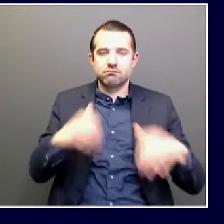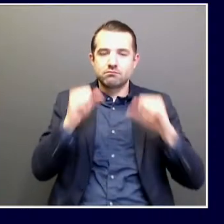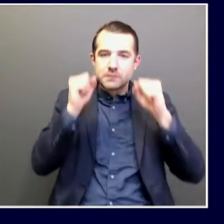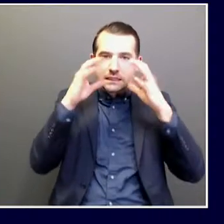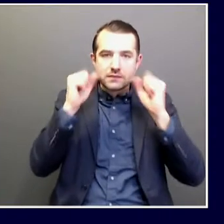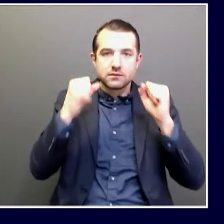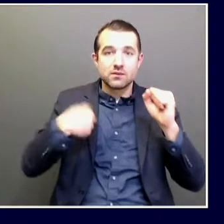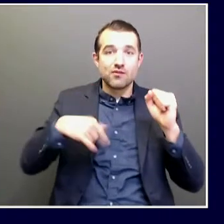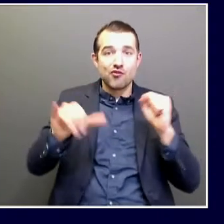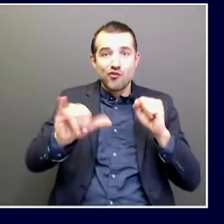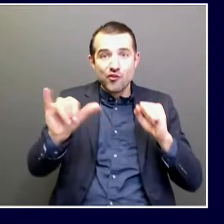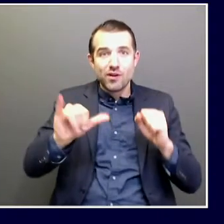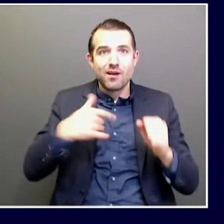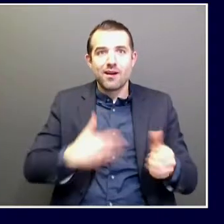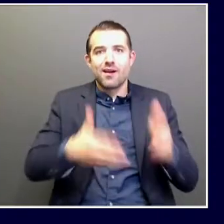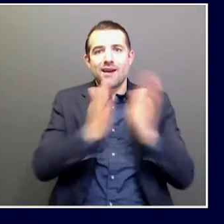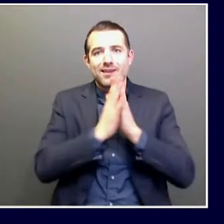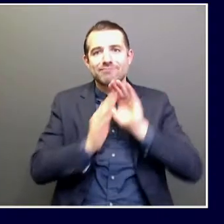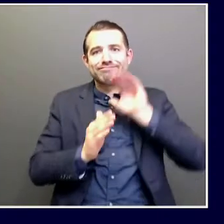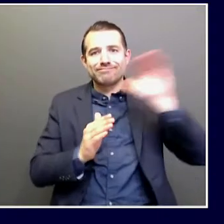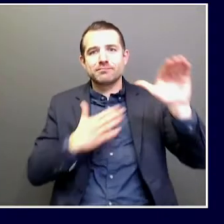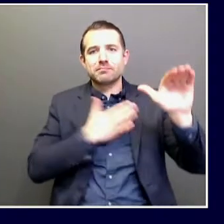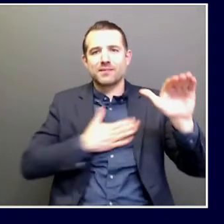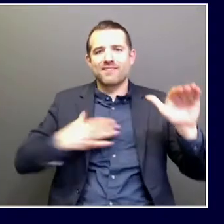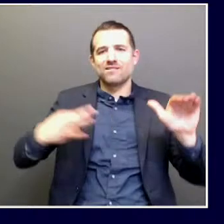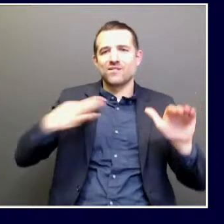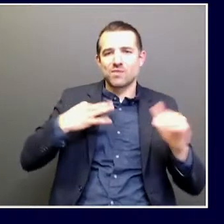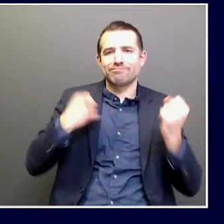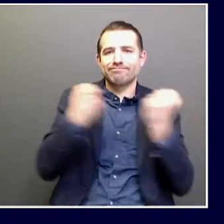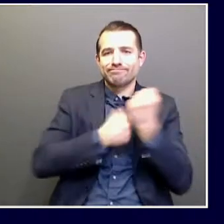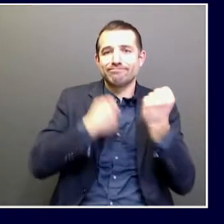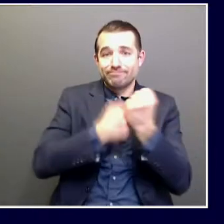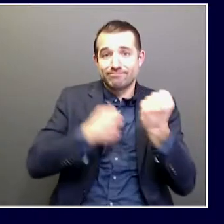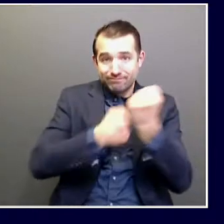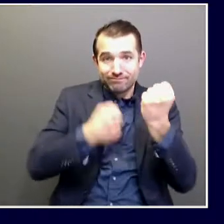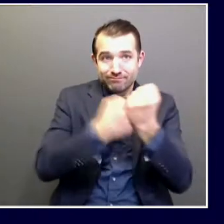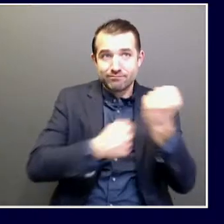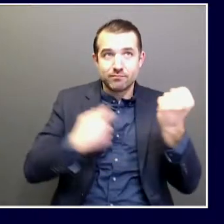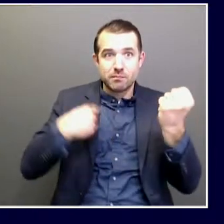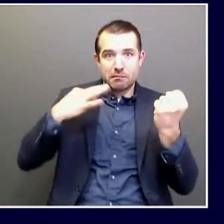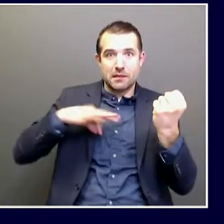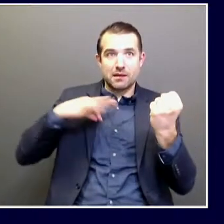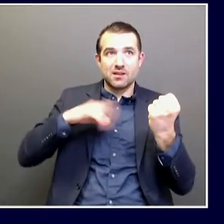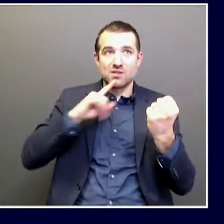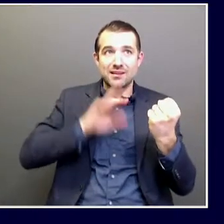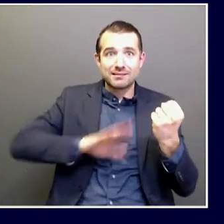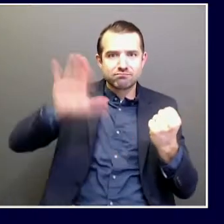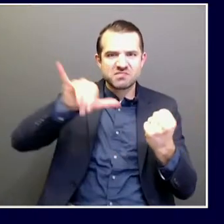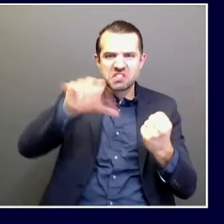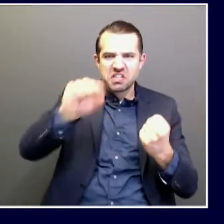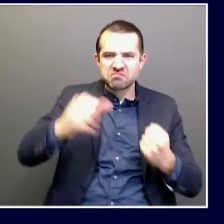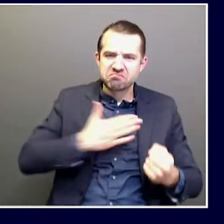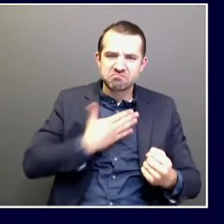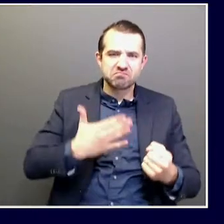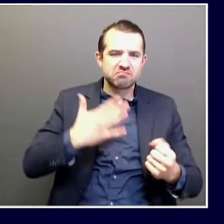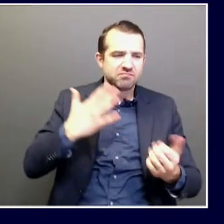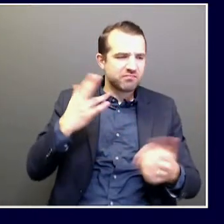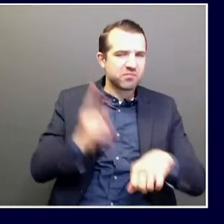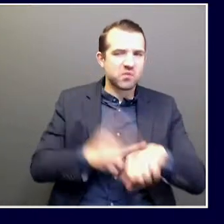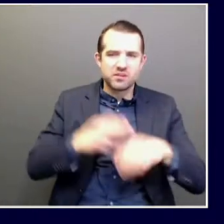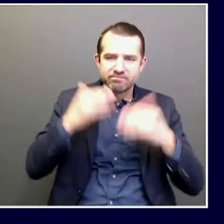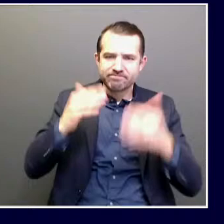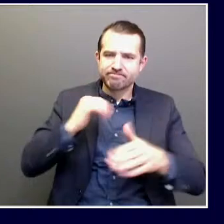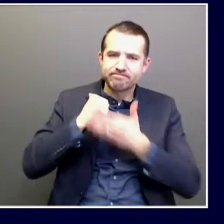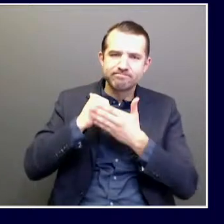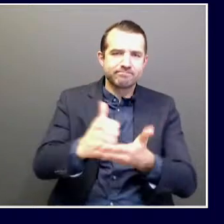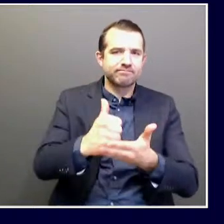we're running. And we've had so much support from people in Maine who have said, yep, I'm going to volunteer my time. Now, Megan, I know your question